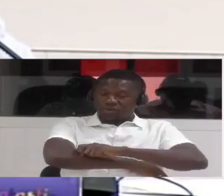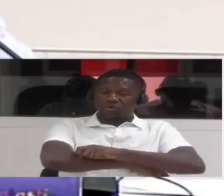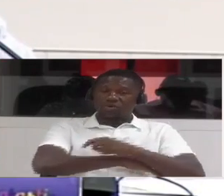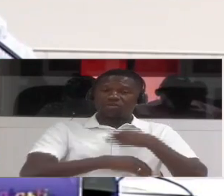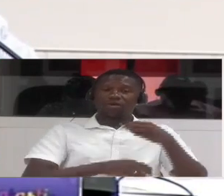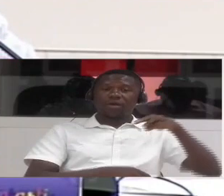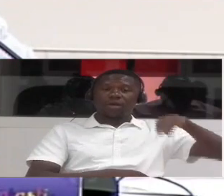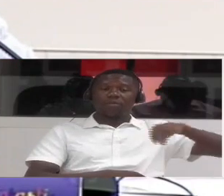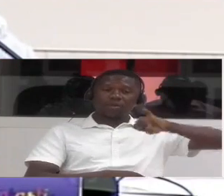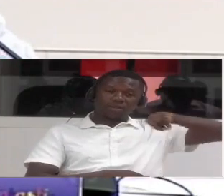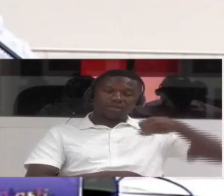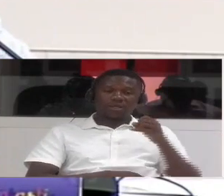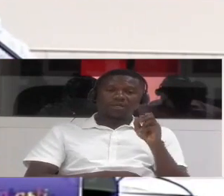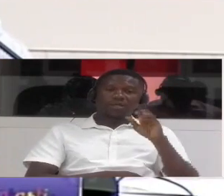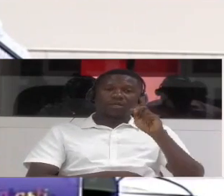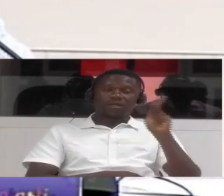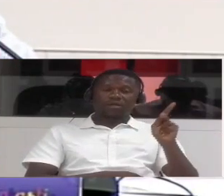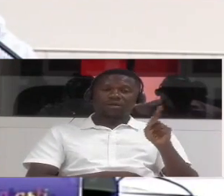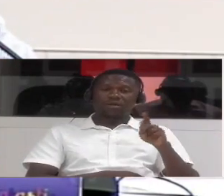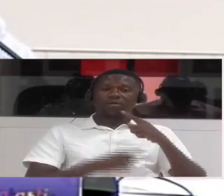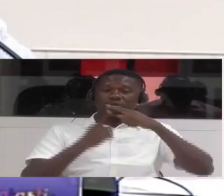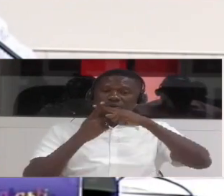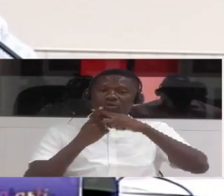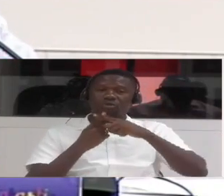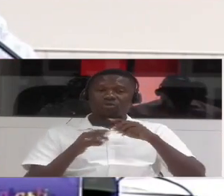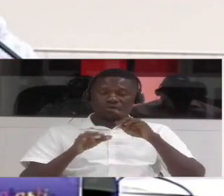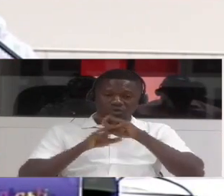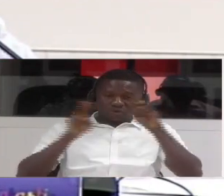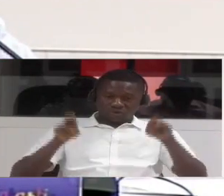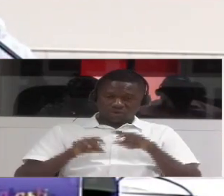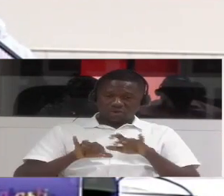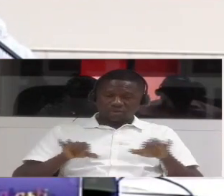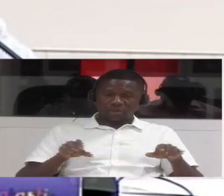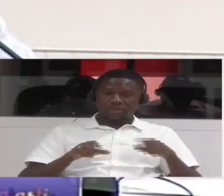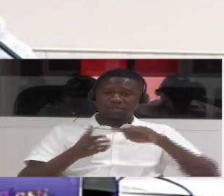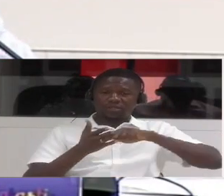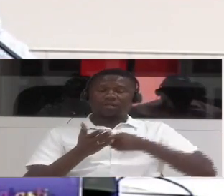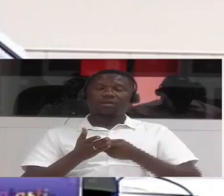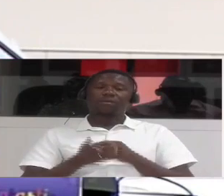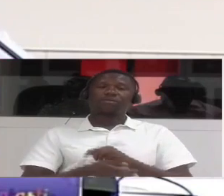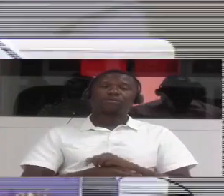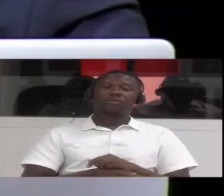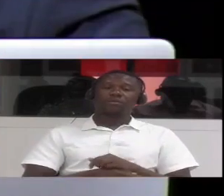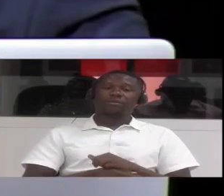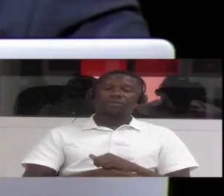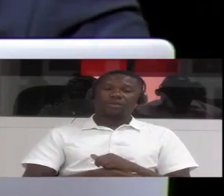MJK Plus Computer Center. And on